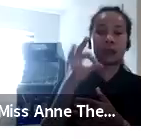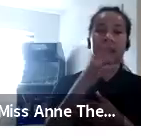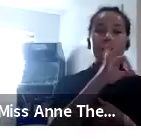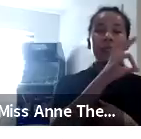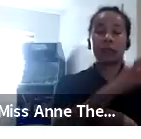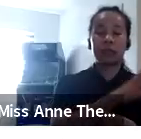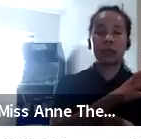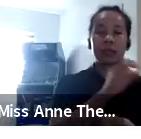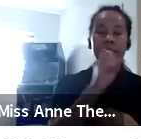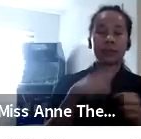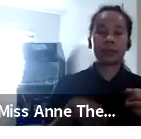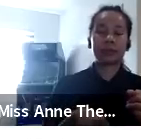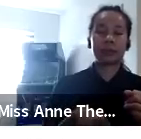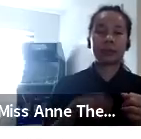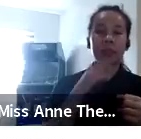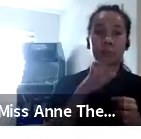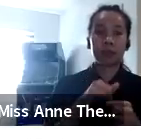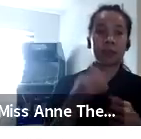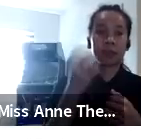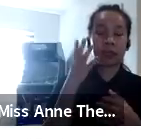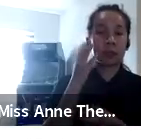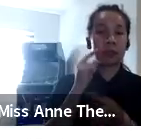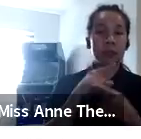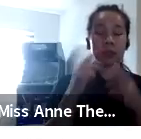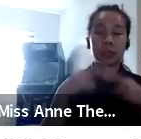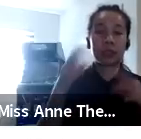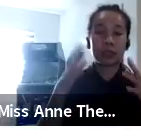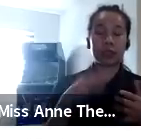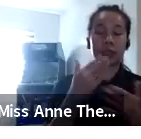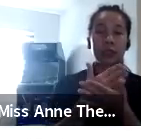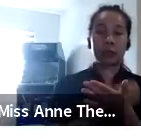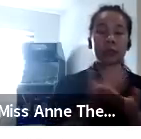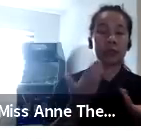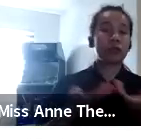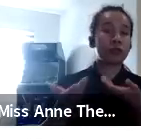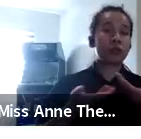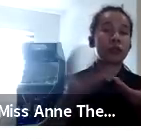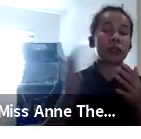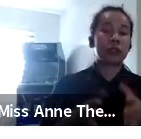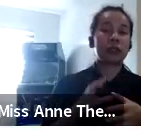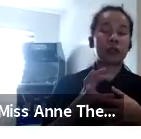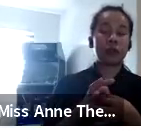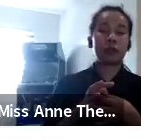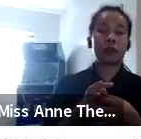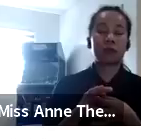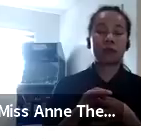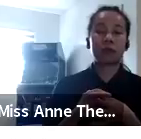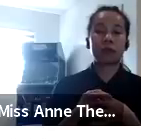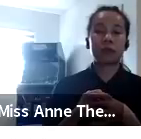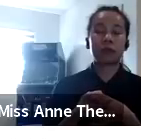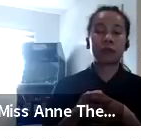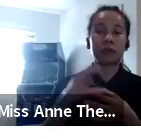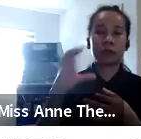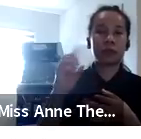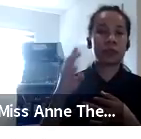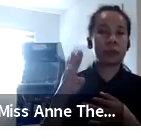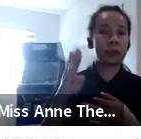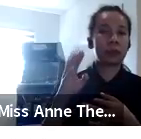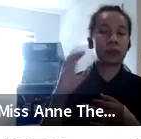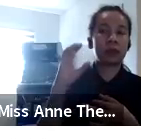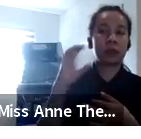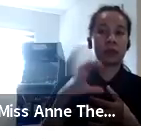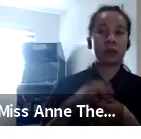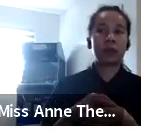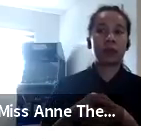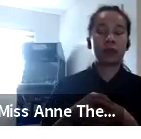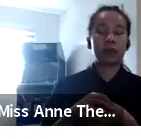was quite an experience to be a research and development consultant of the Caritas Philippines, or the National